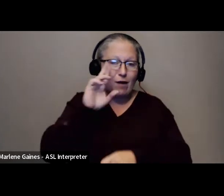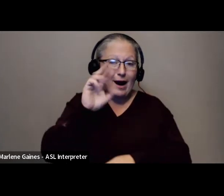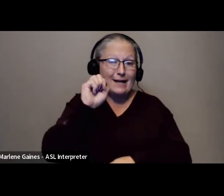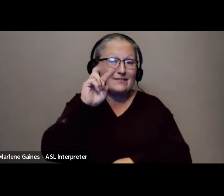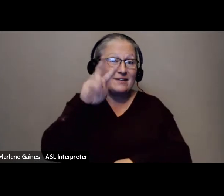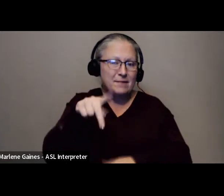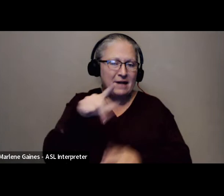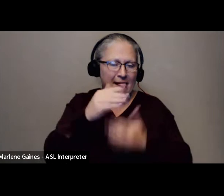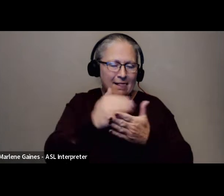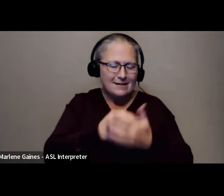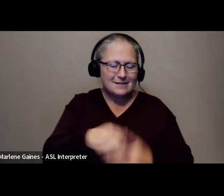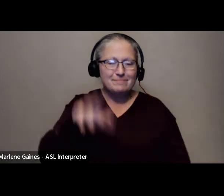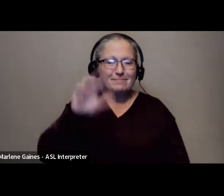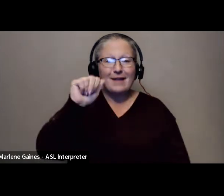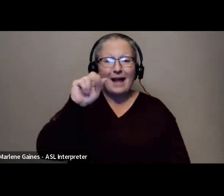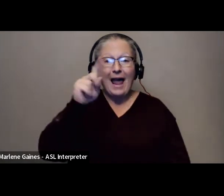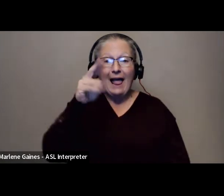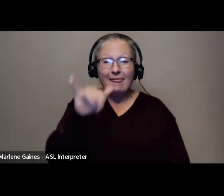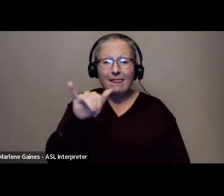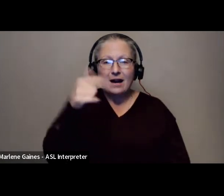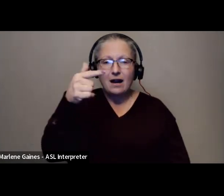list. Anthony Gonzalez,